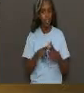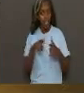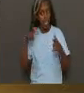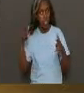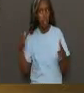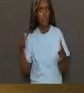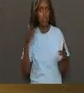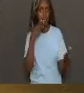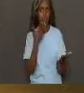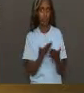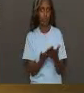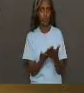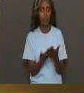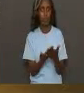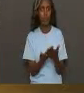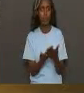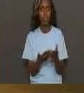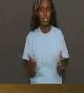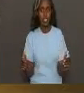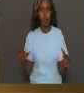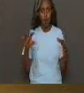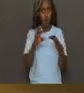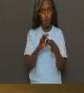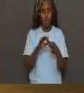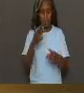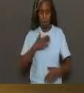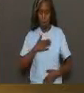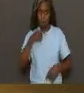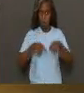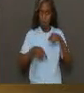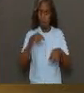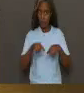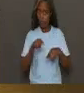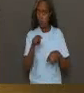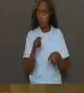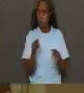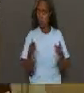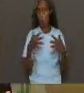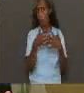grapefruit, the order my fruit was in would not matter.